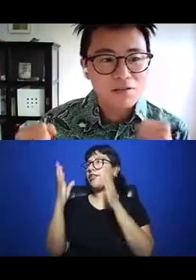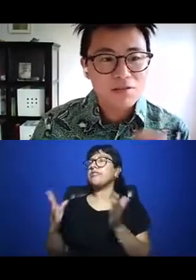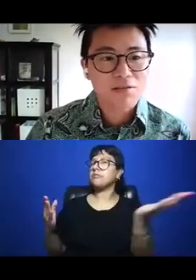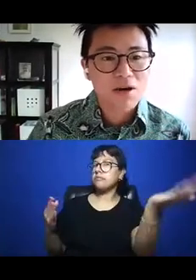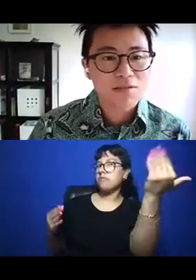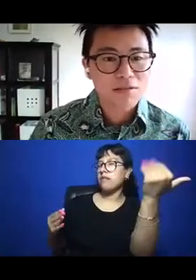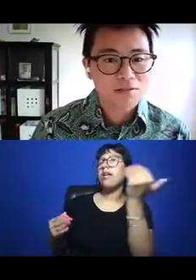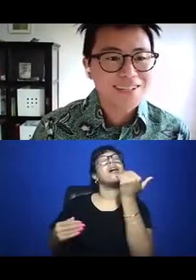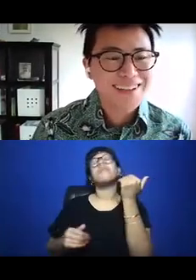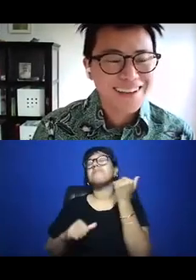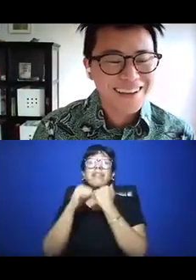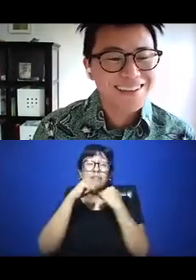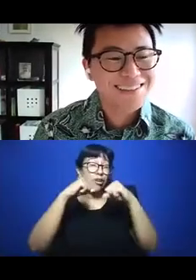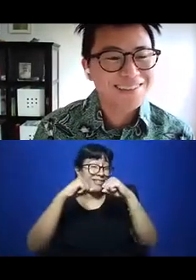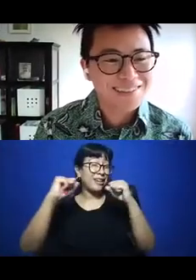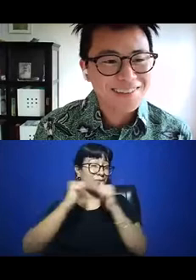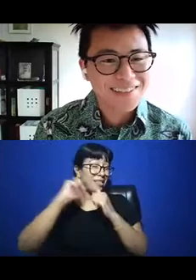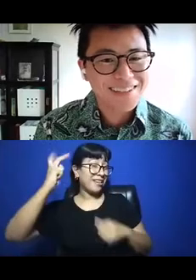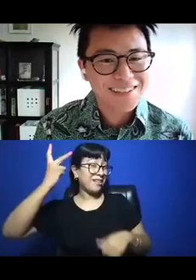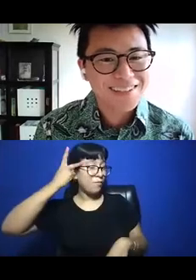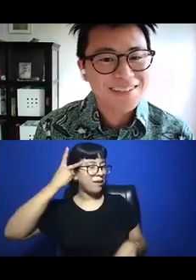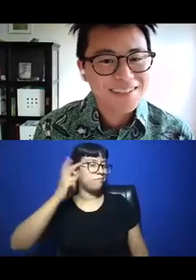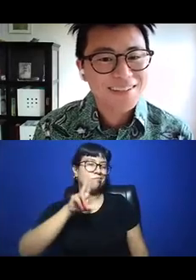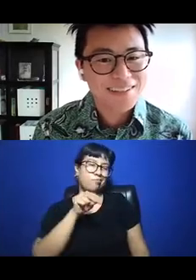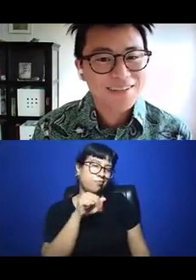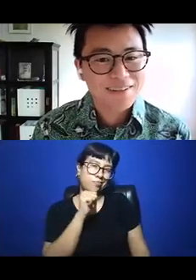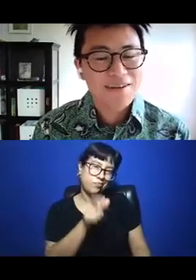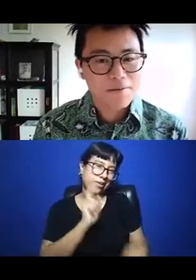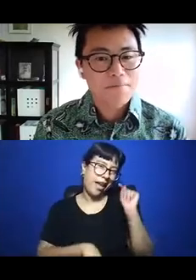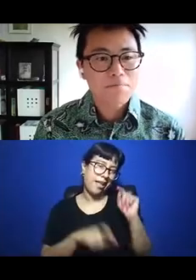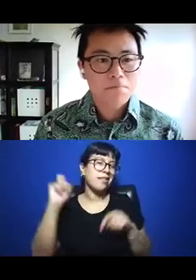leverage laws against Google.